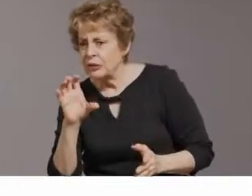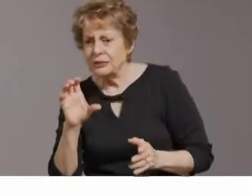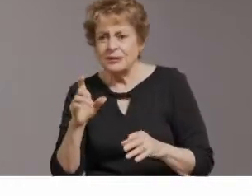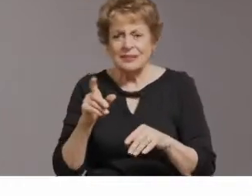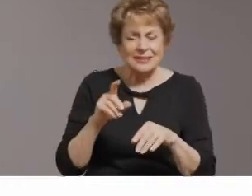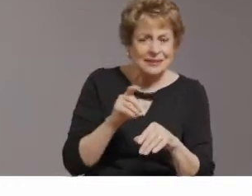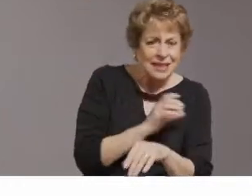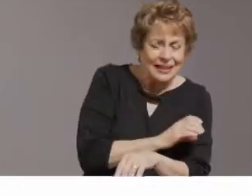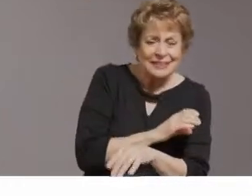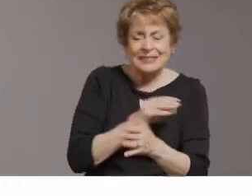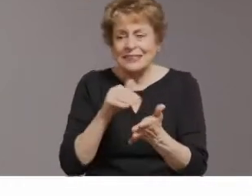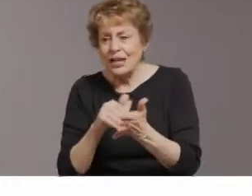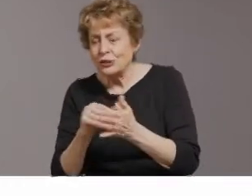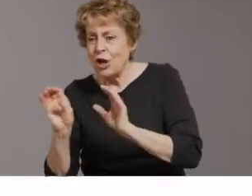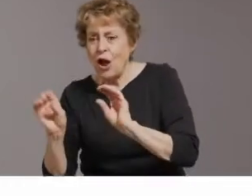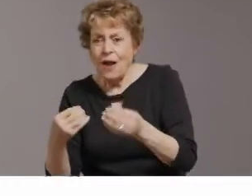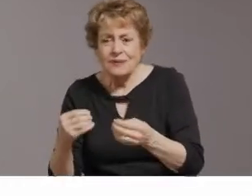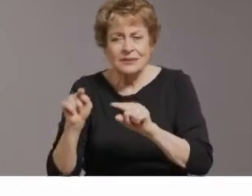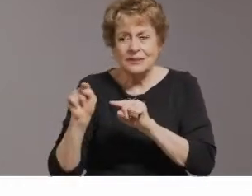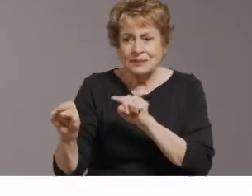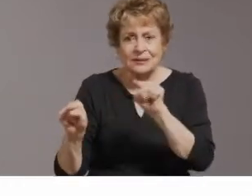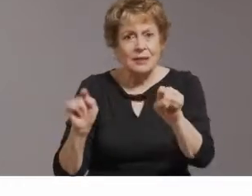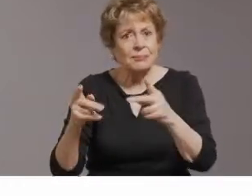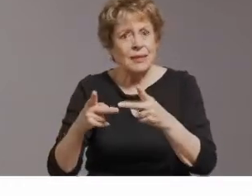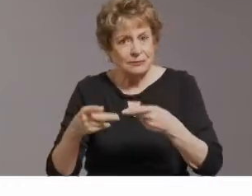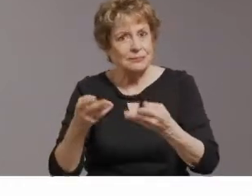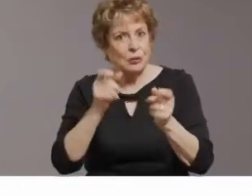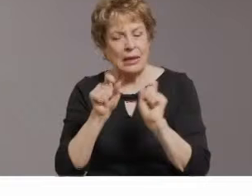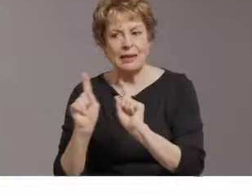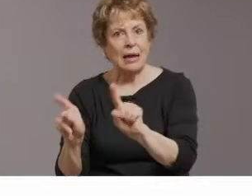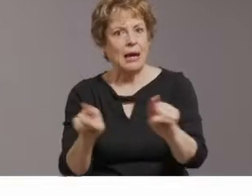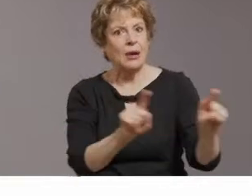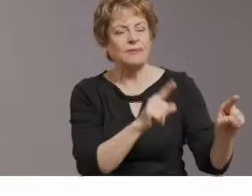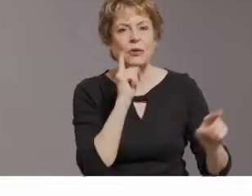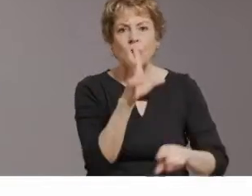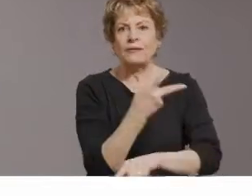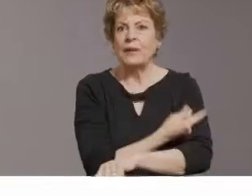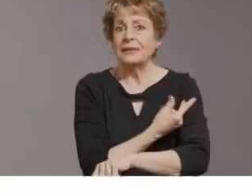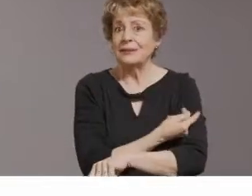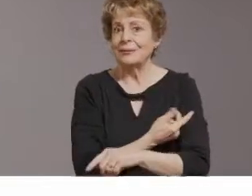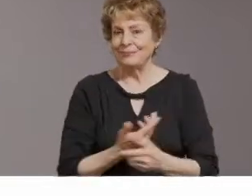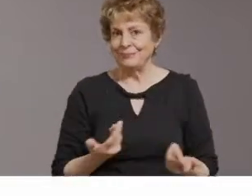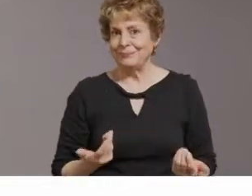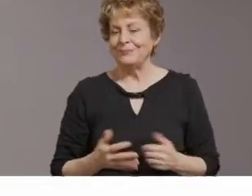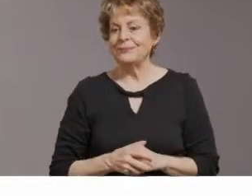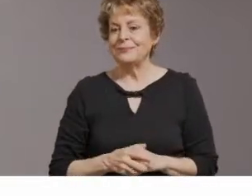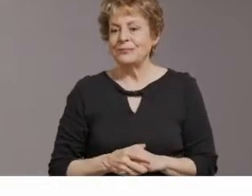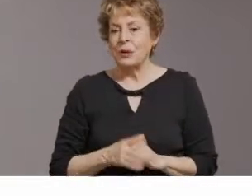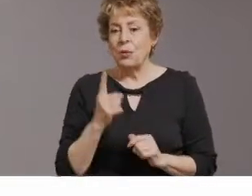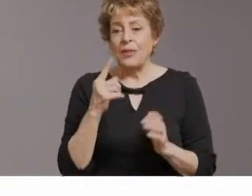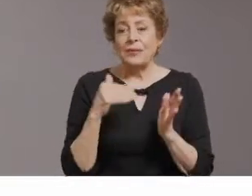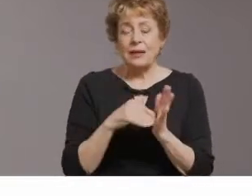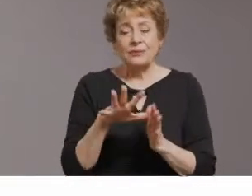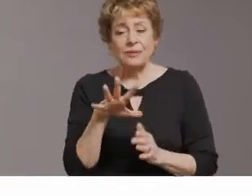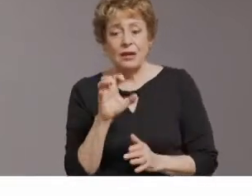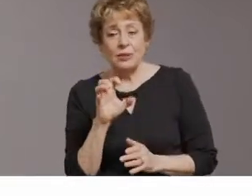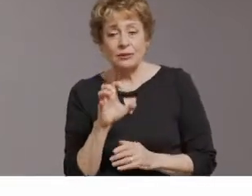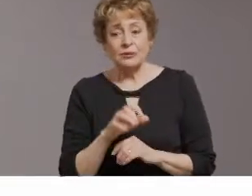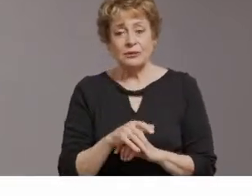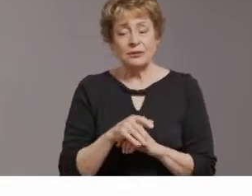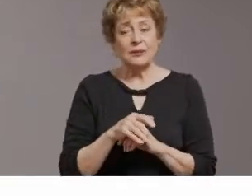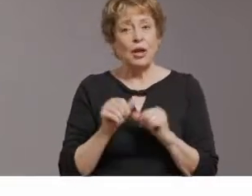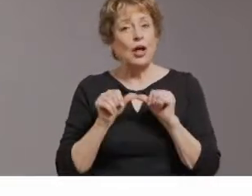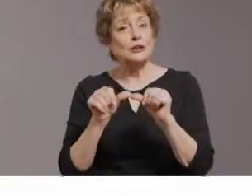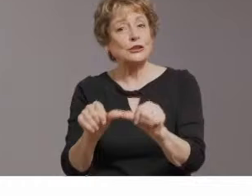that includes a whole host of different types of healthcare providers. We've had over 1,500 long-term care facilities across the